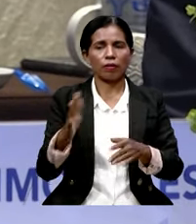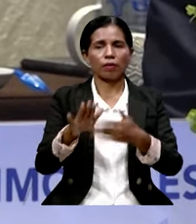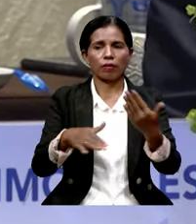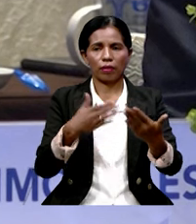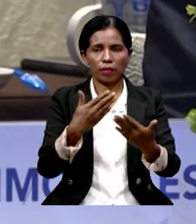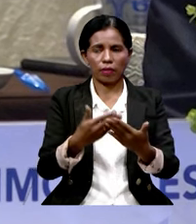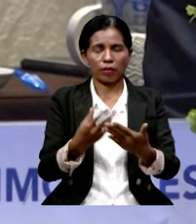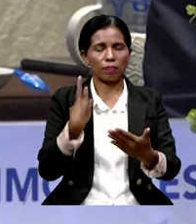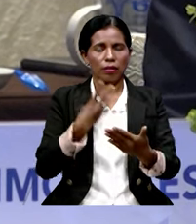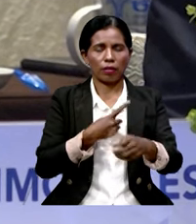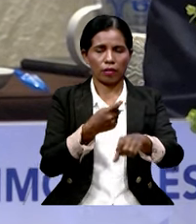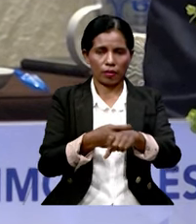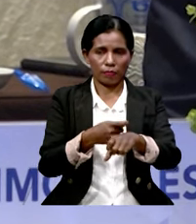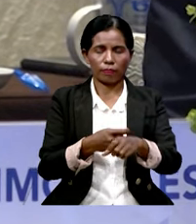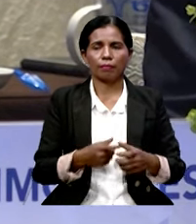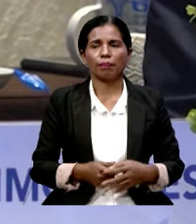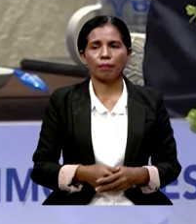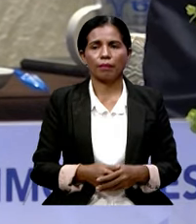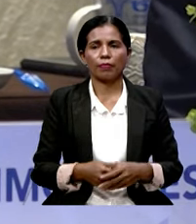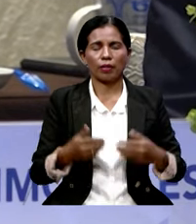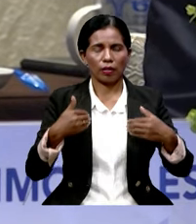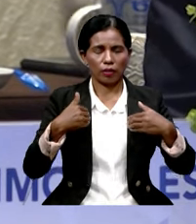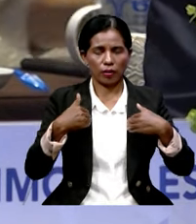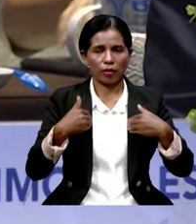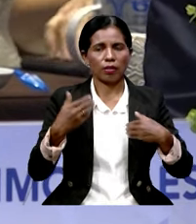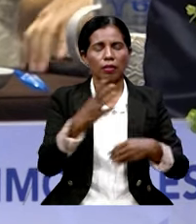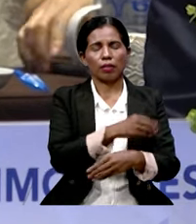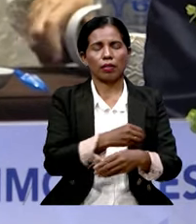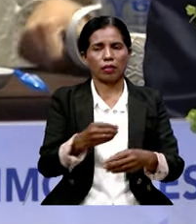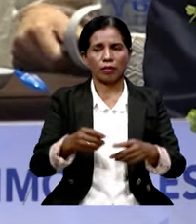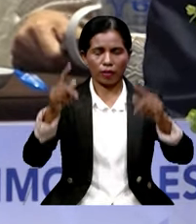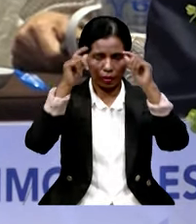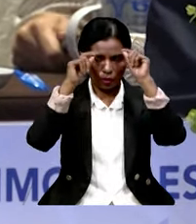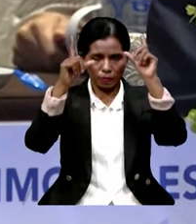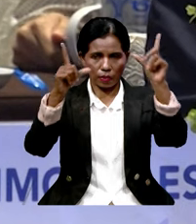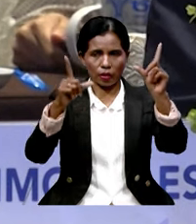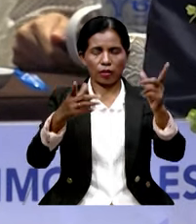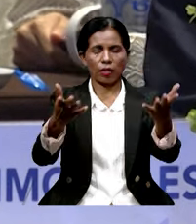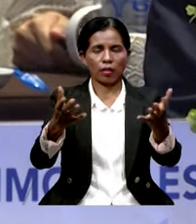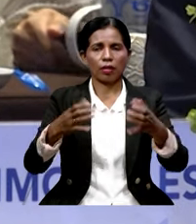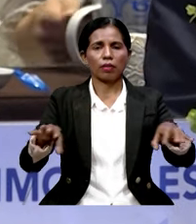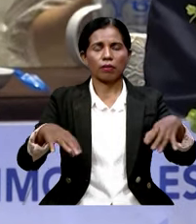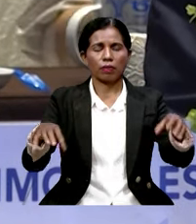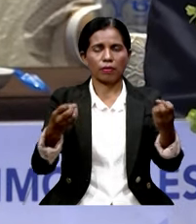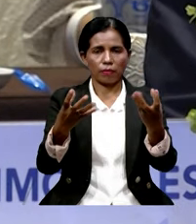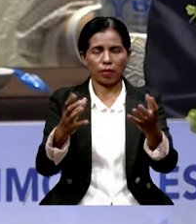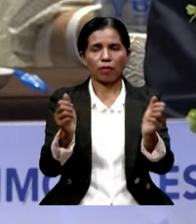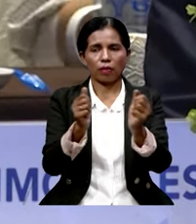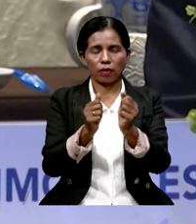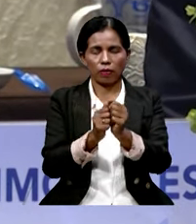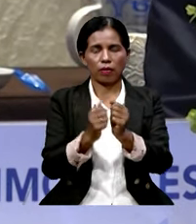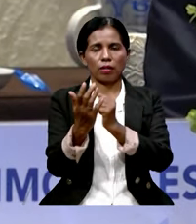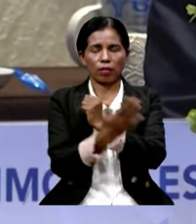our time, has pollution. Timor-Leste, like many of other members, has